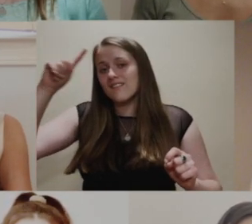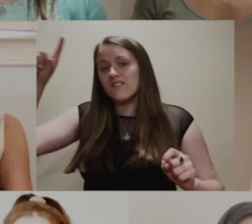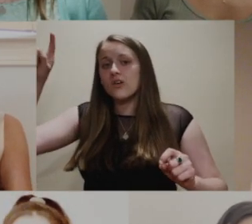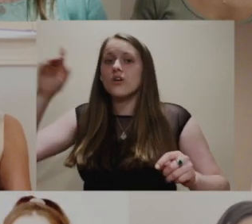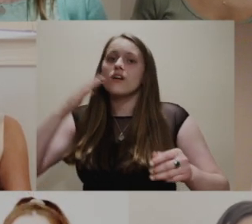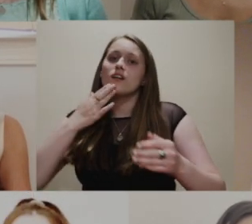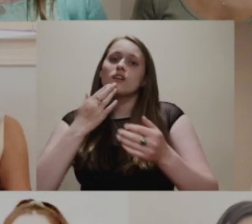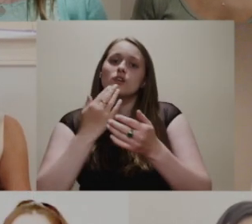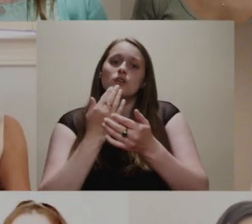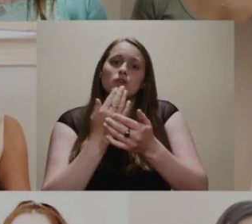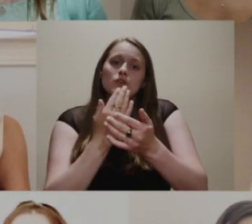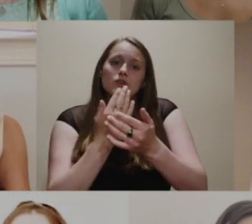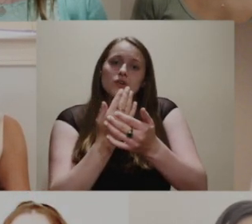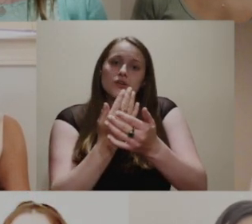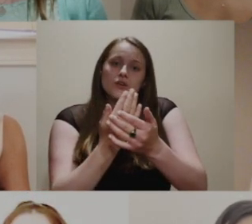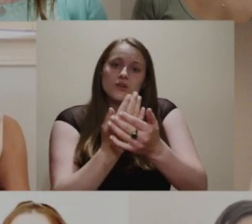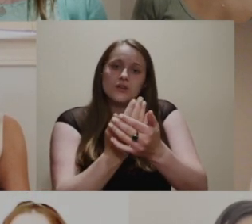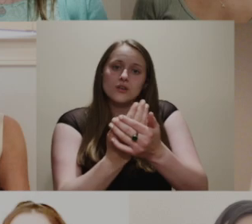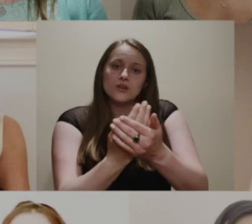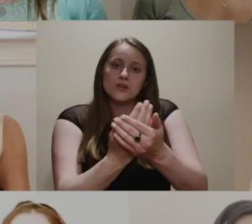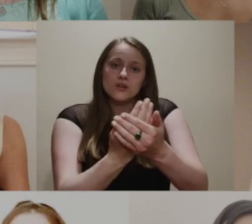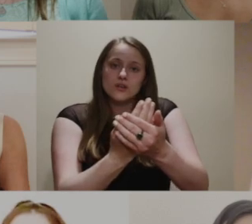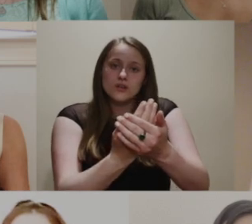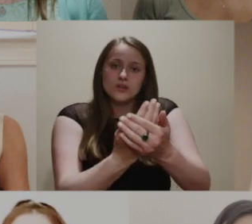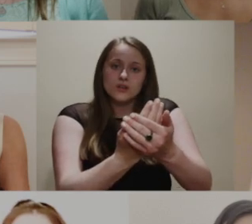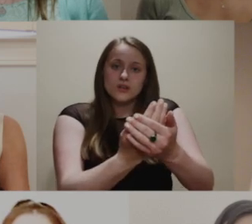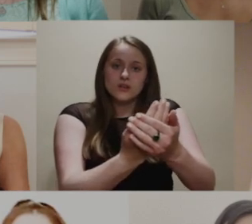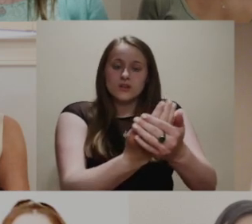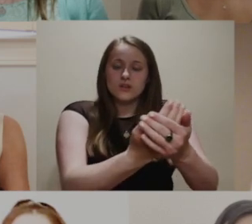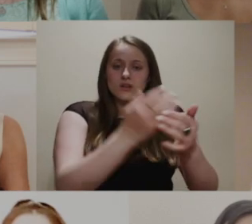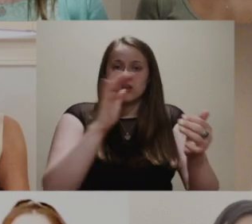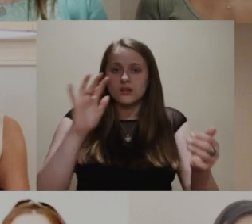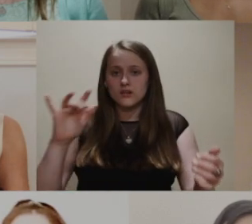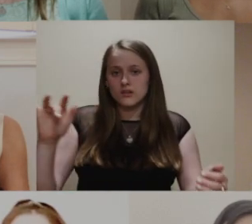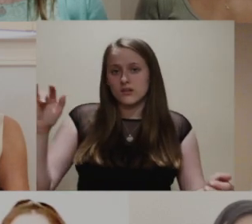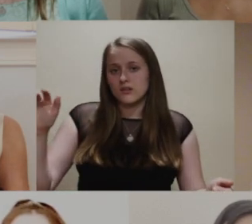For good good